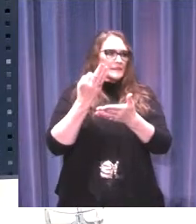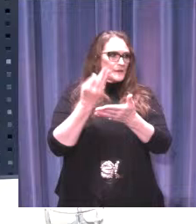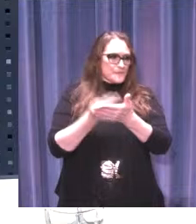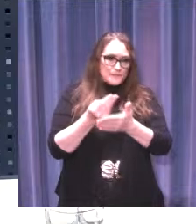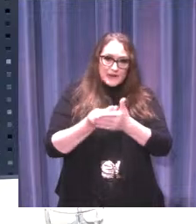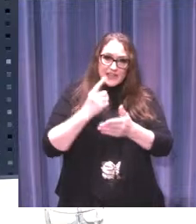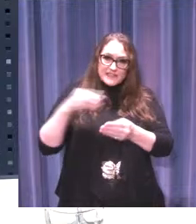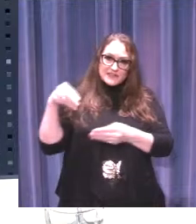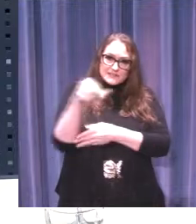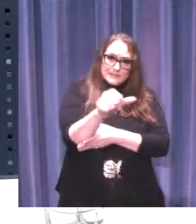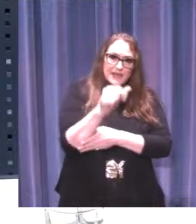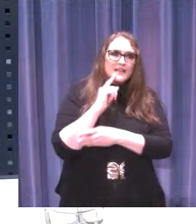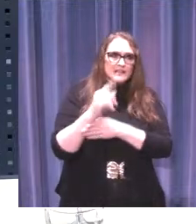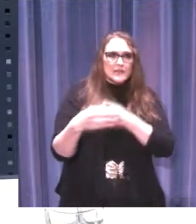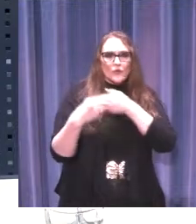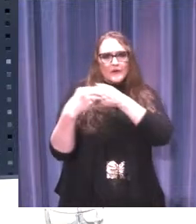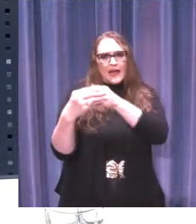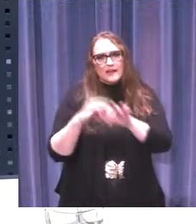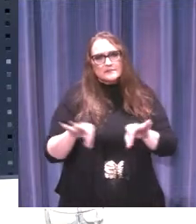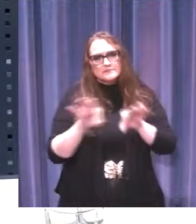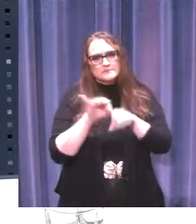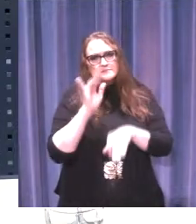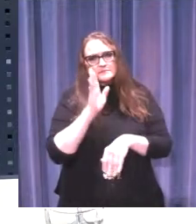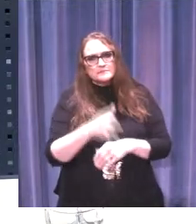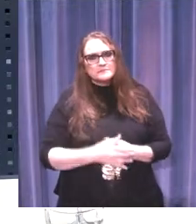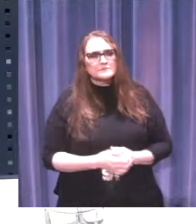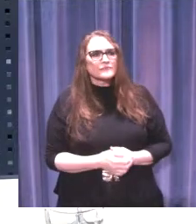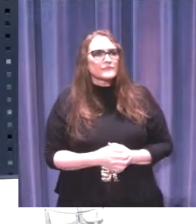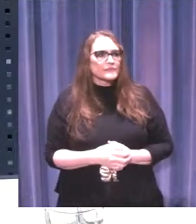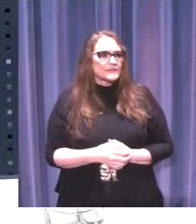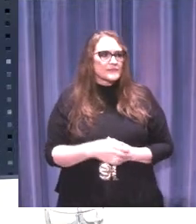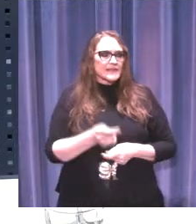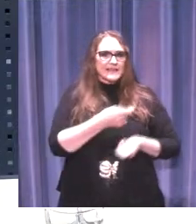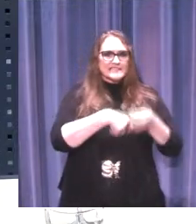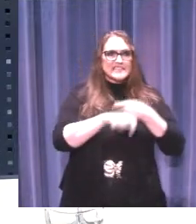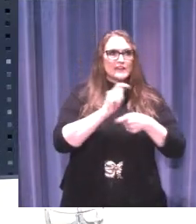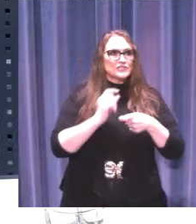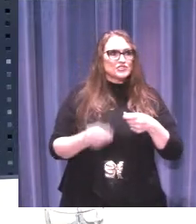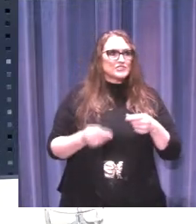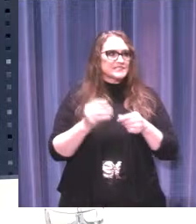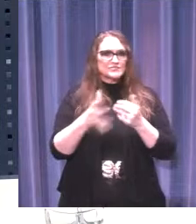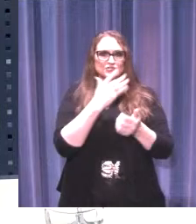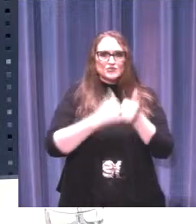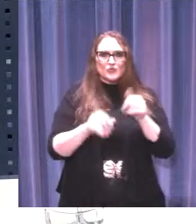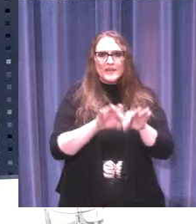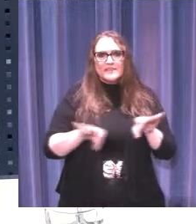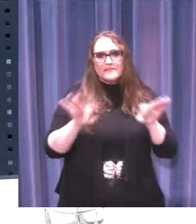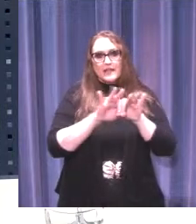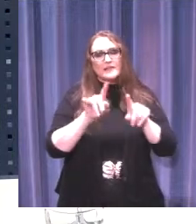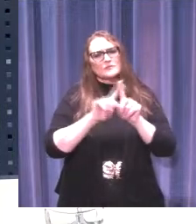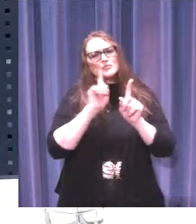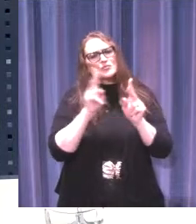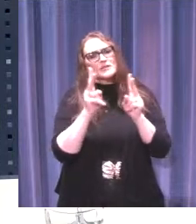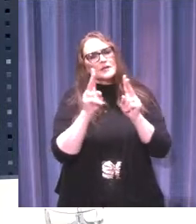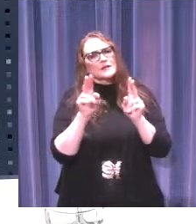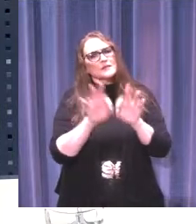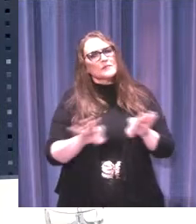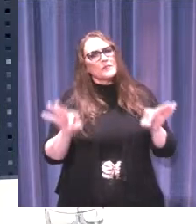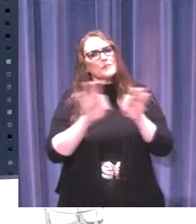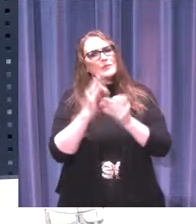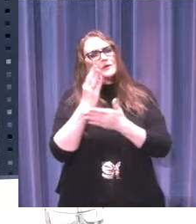are driving value and instead of destroying value. And that's a very important key piece